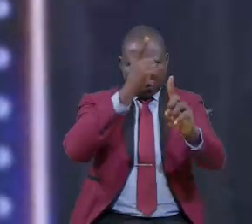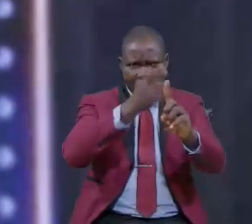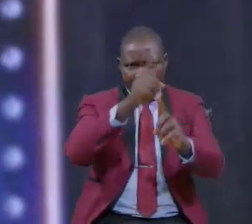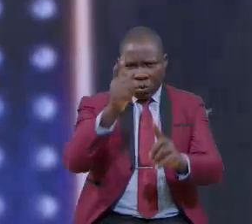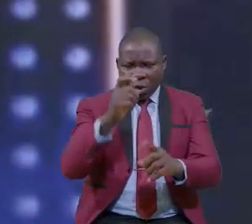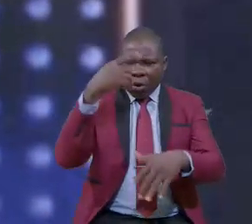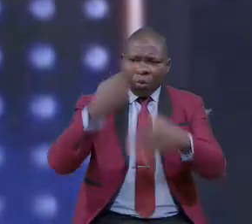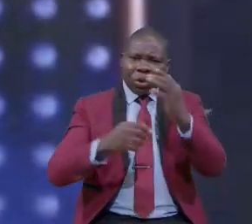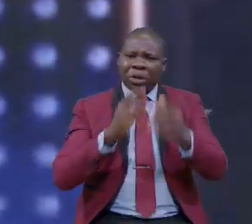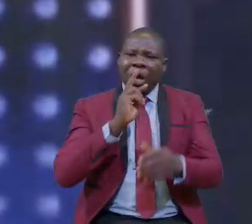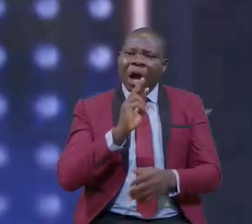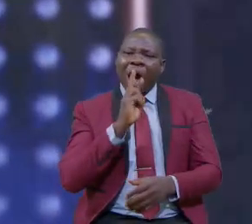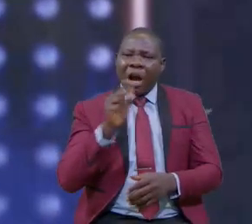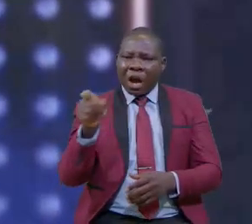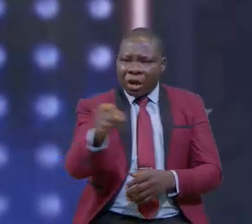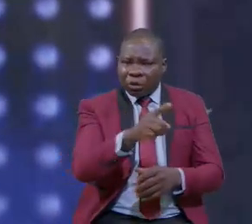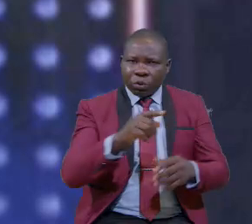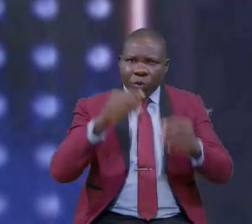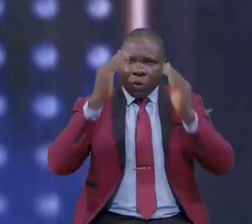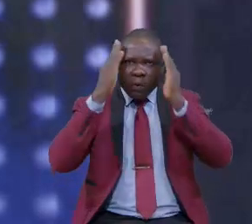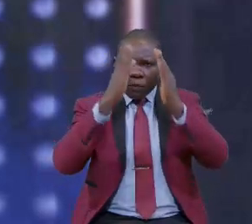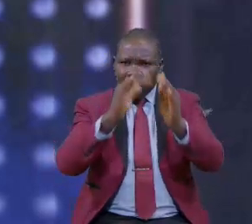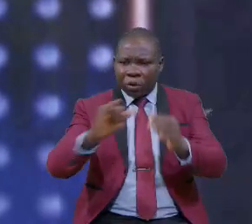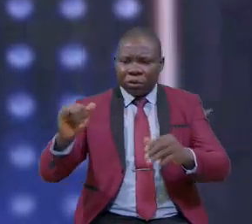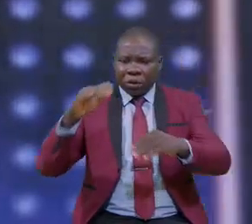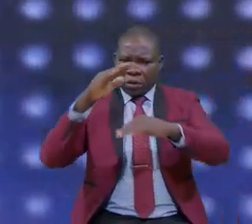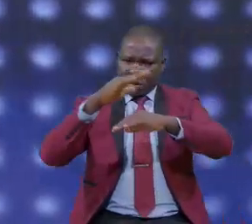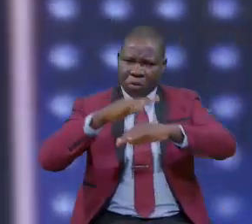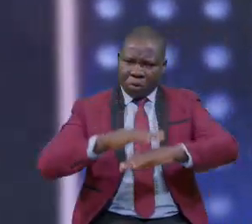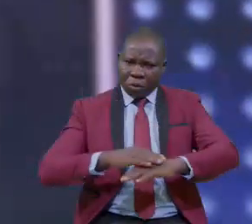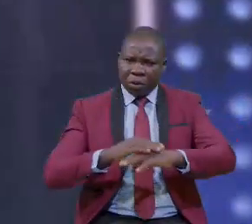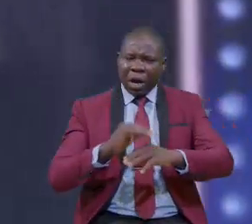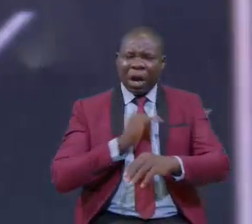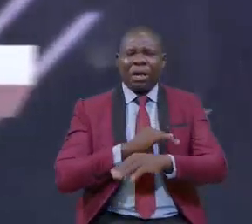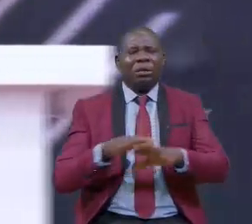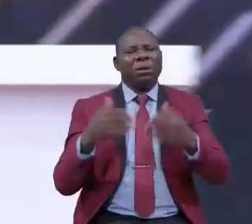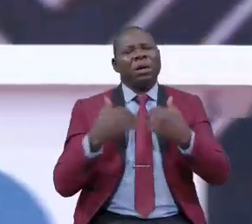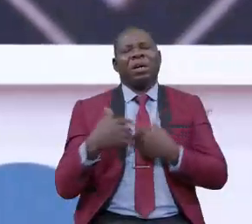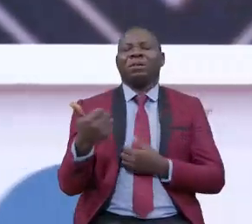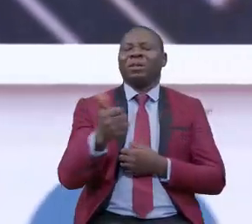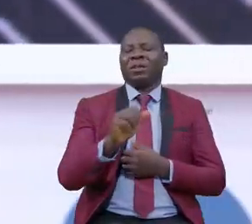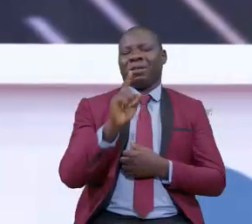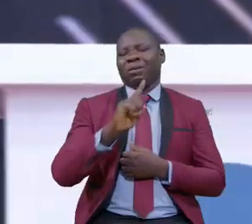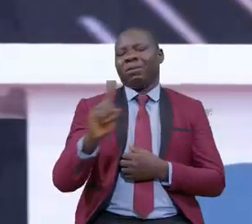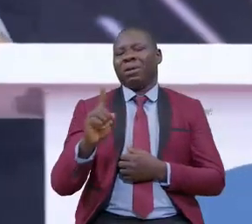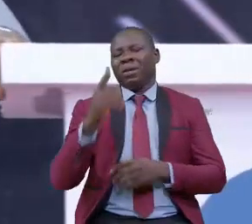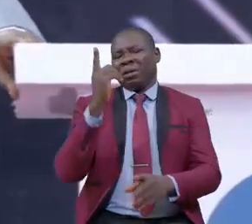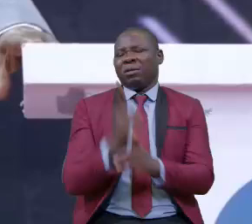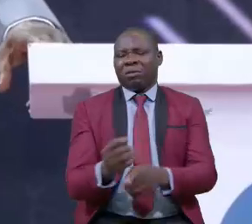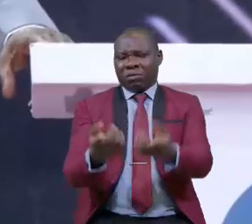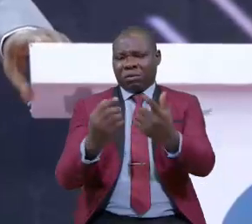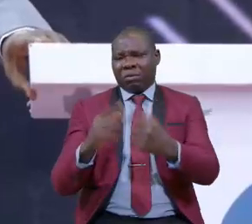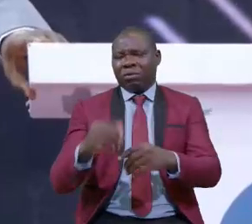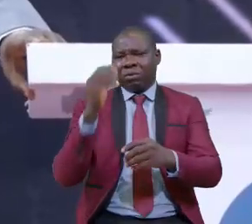just today, Sunday, I have to preach. I just preach. No. Jesus Christ taught and